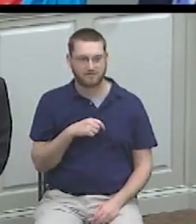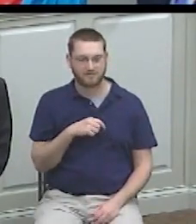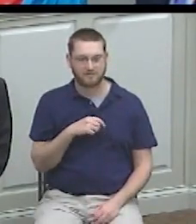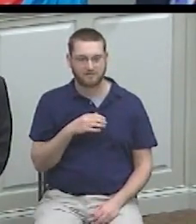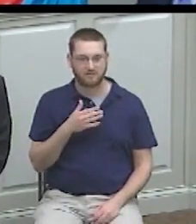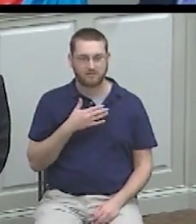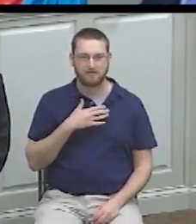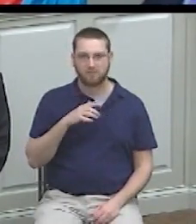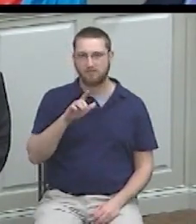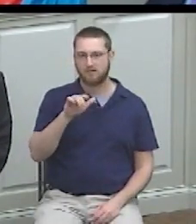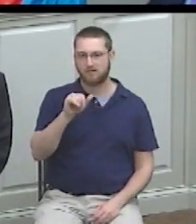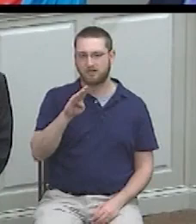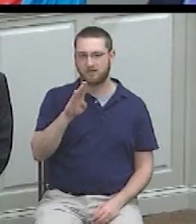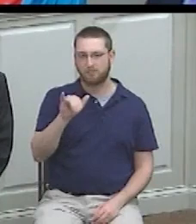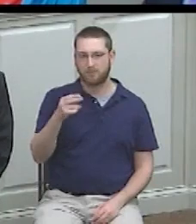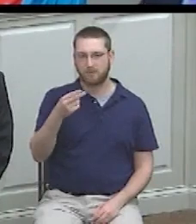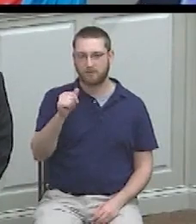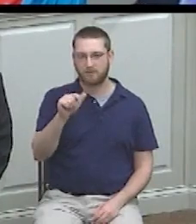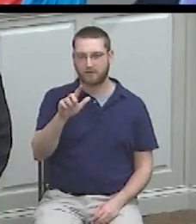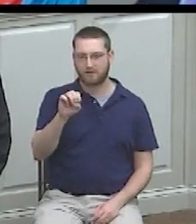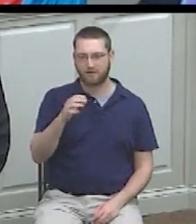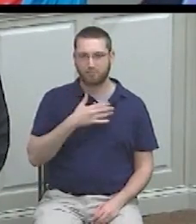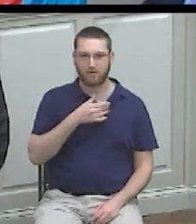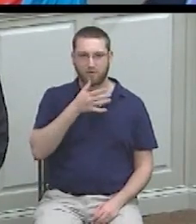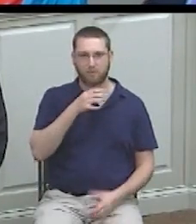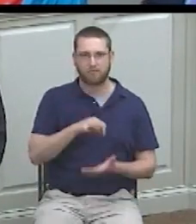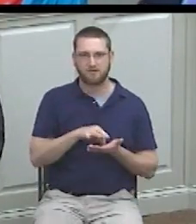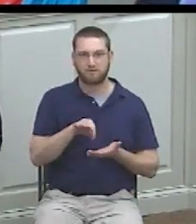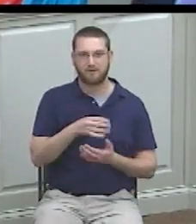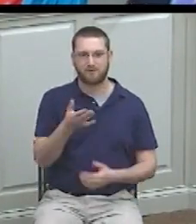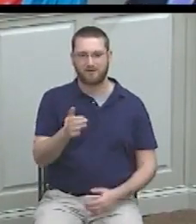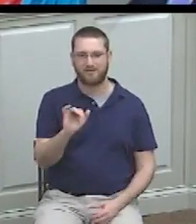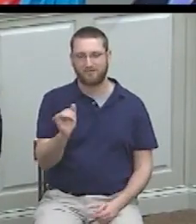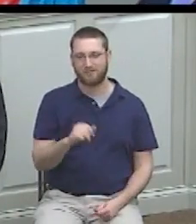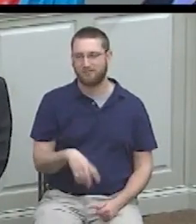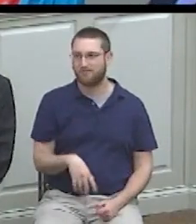mom. I'm Lily Hale, with my mom and spirit.